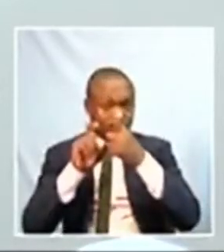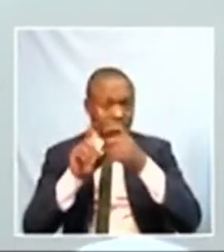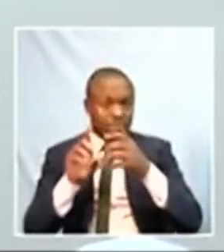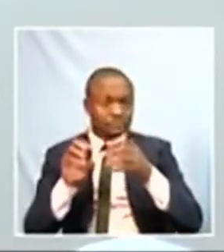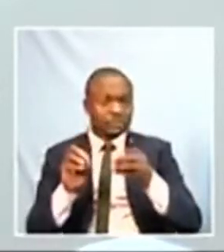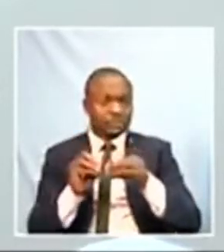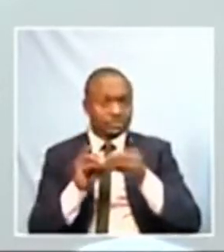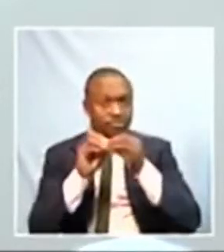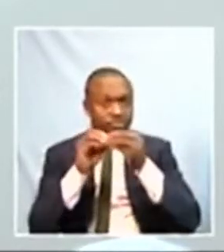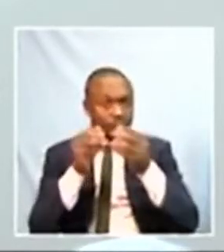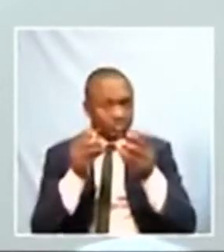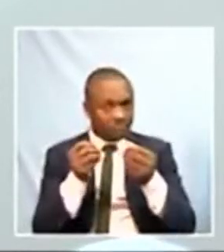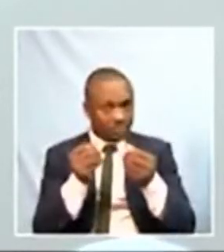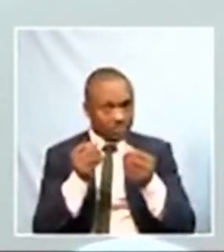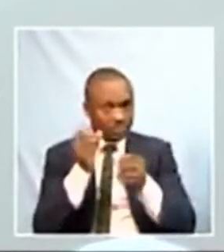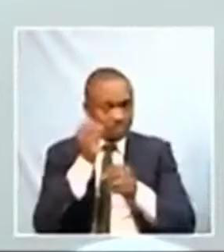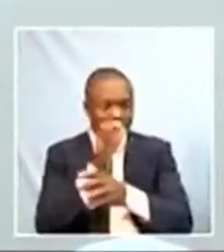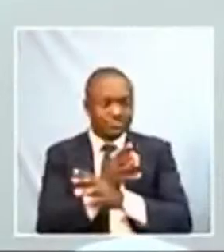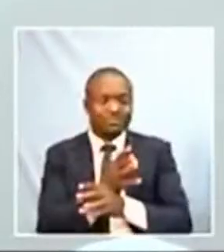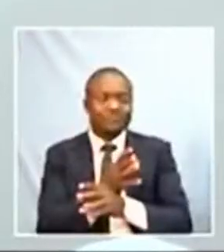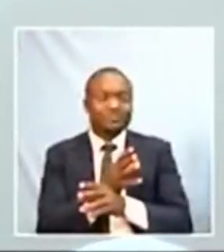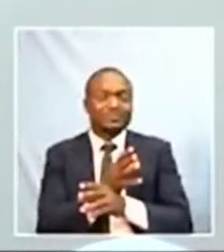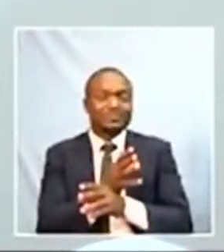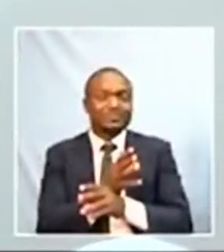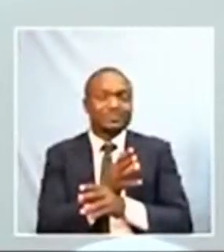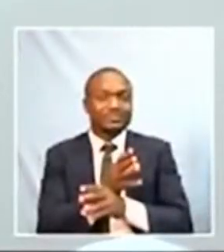funds available.